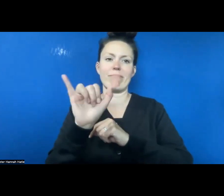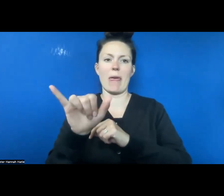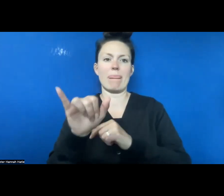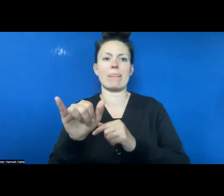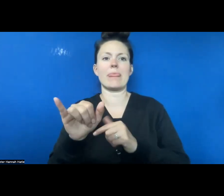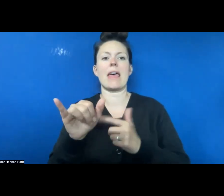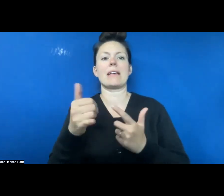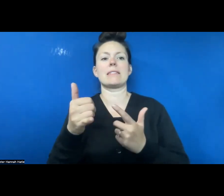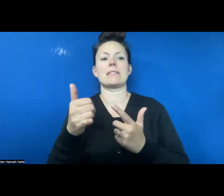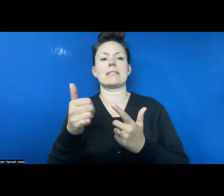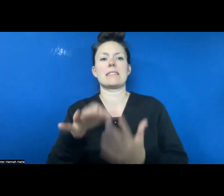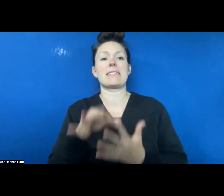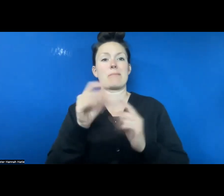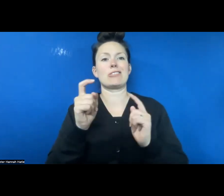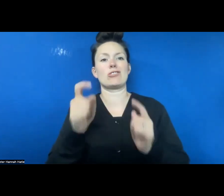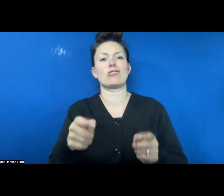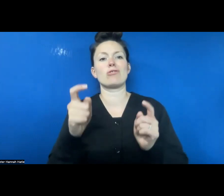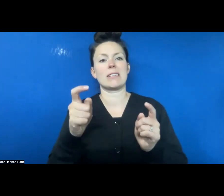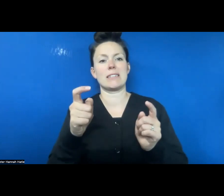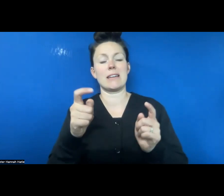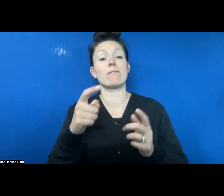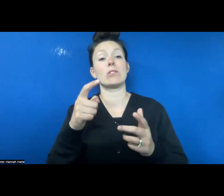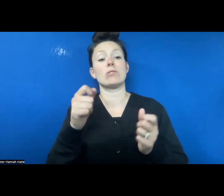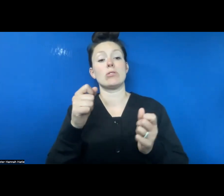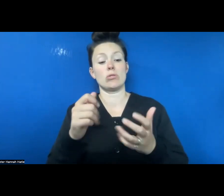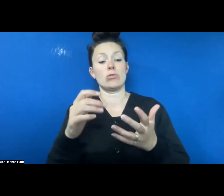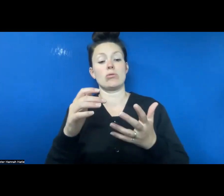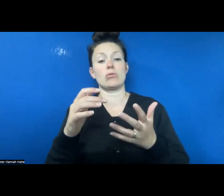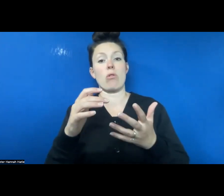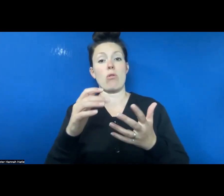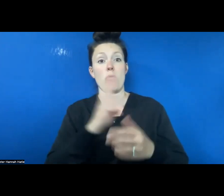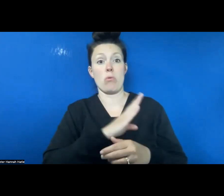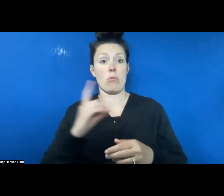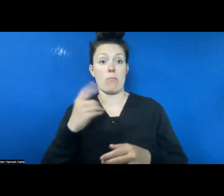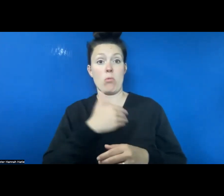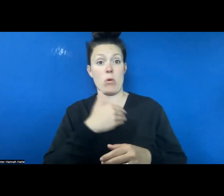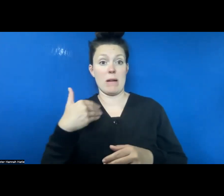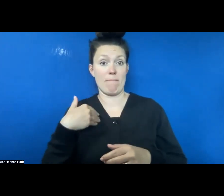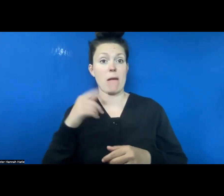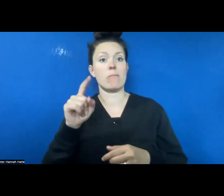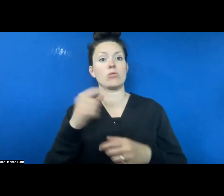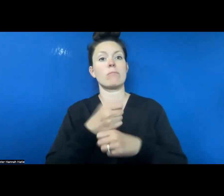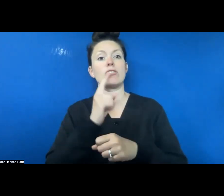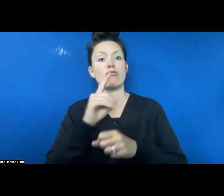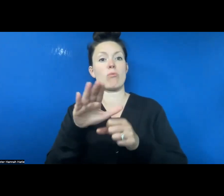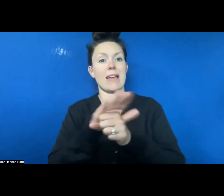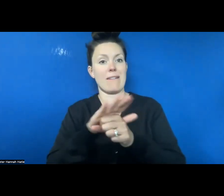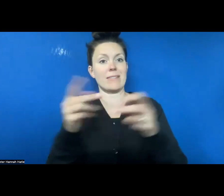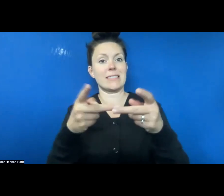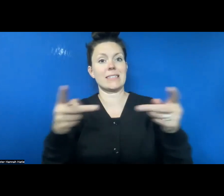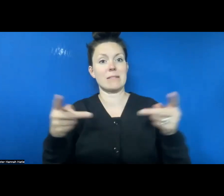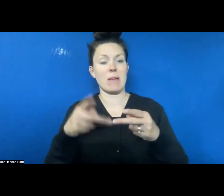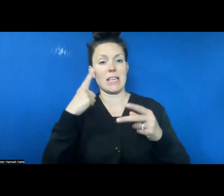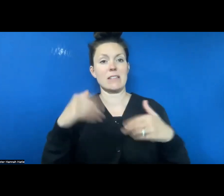this is why I think junior board members or creating a space at the table for the youth to join us because they have